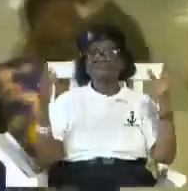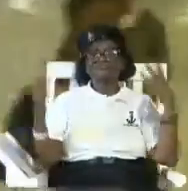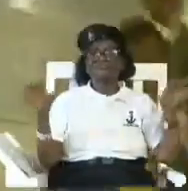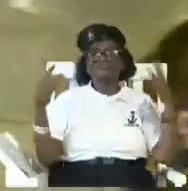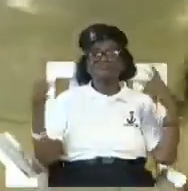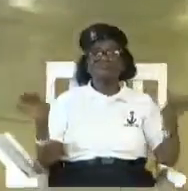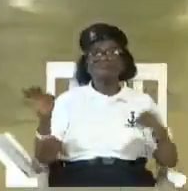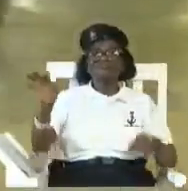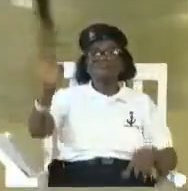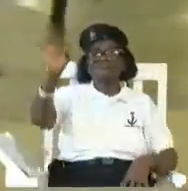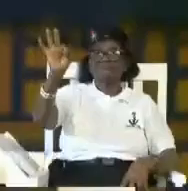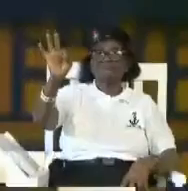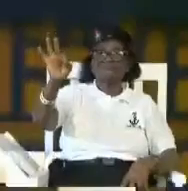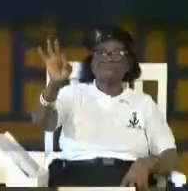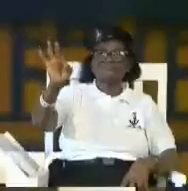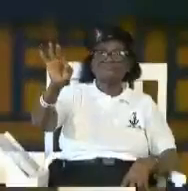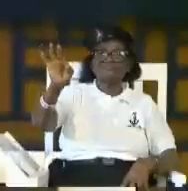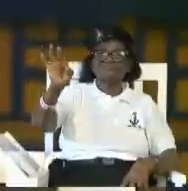Nine.